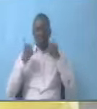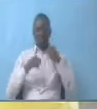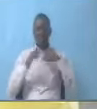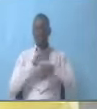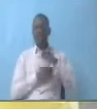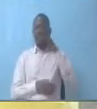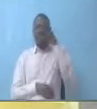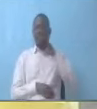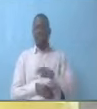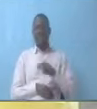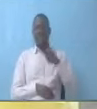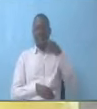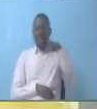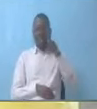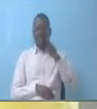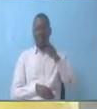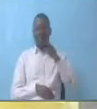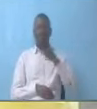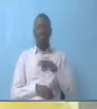11.